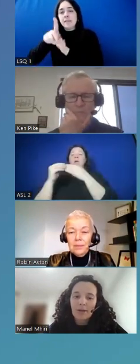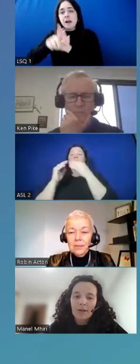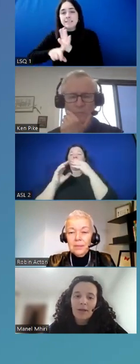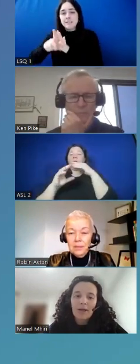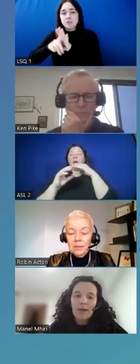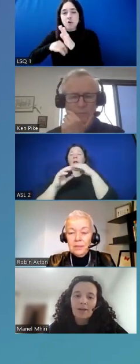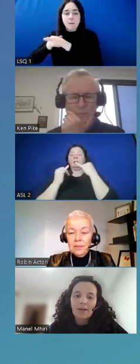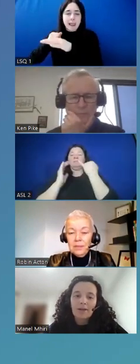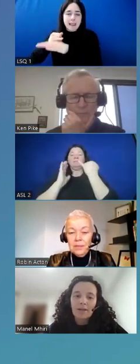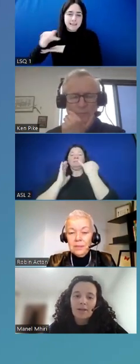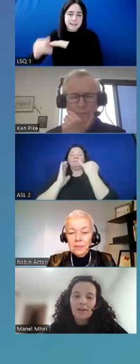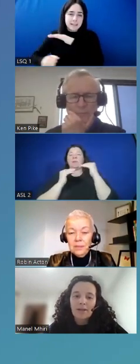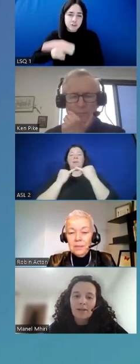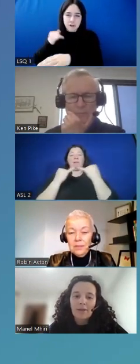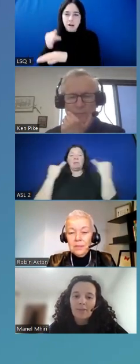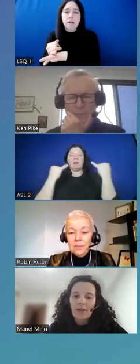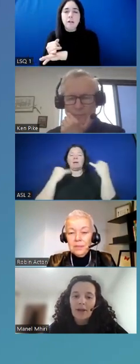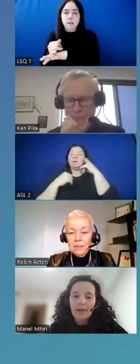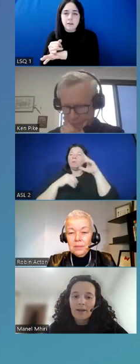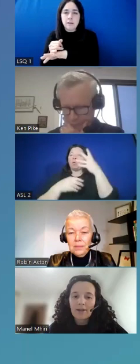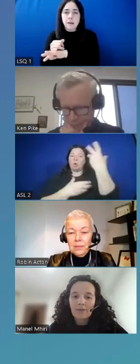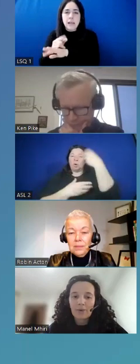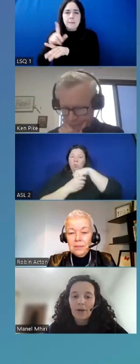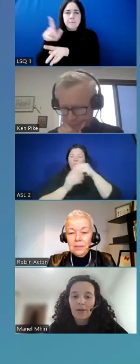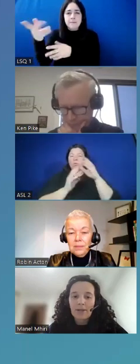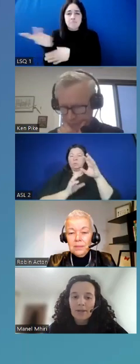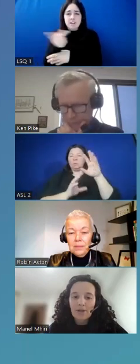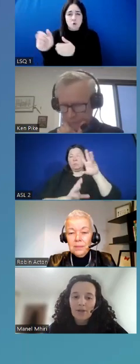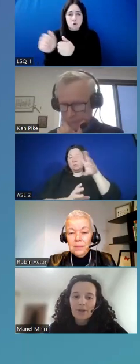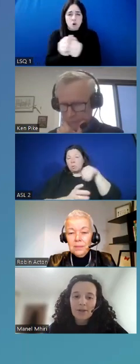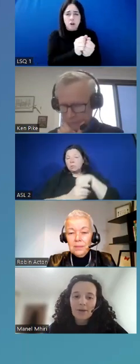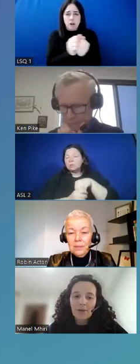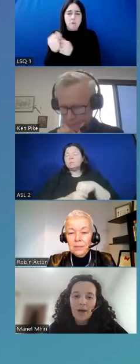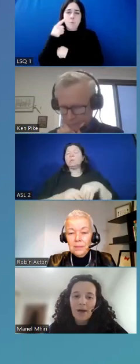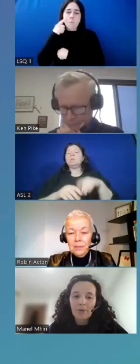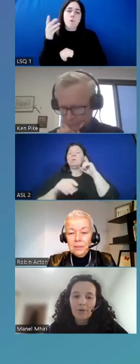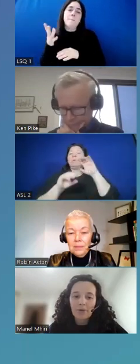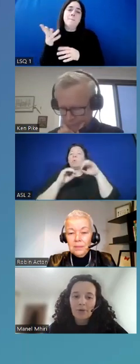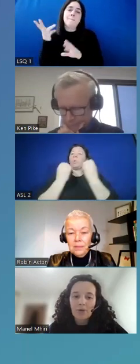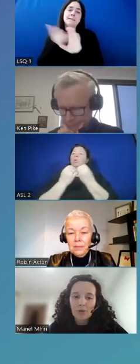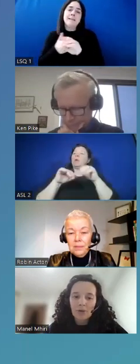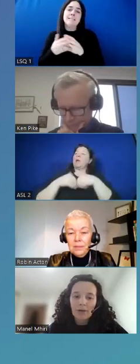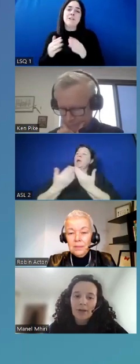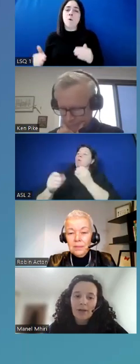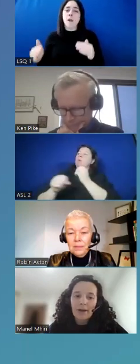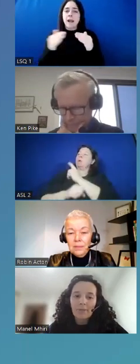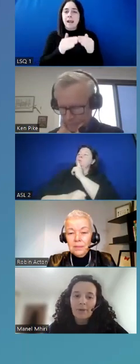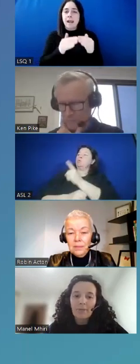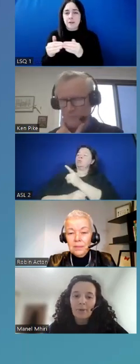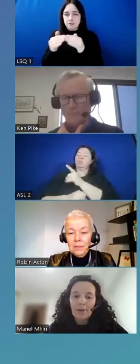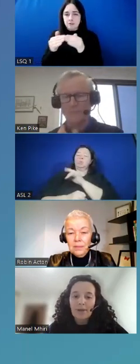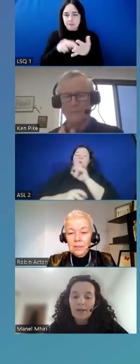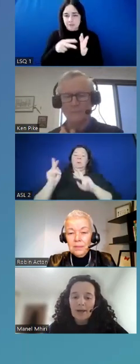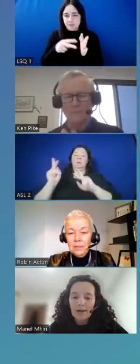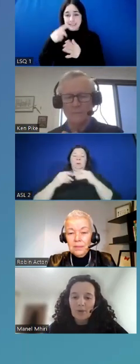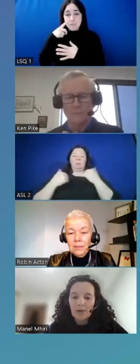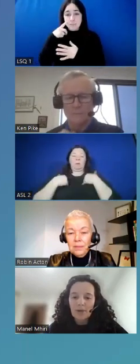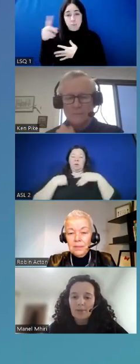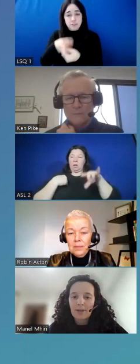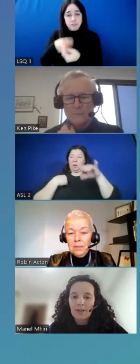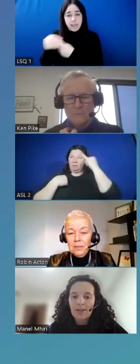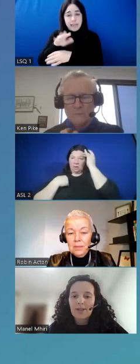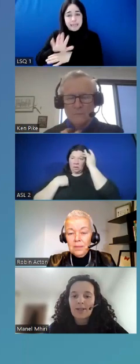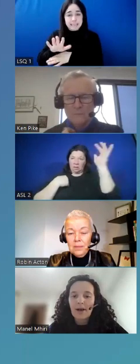participation. And it's guidelines for organizations on how to ensure that people with